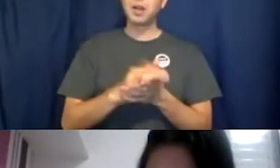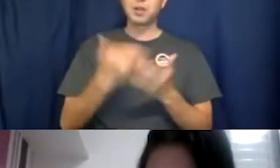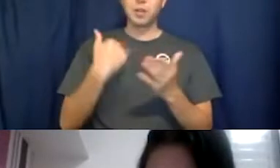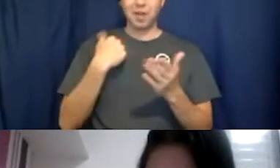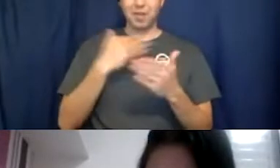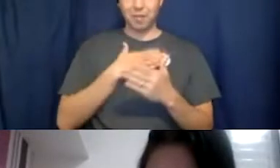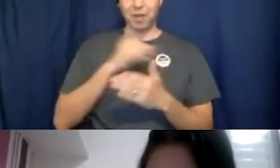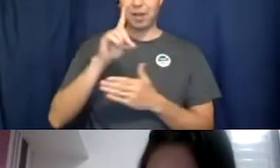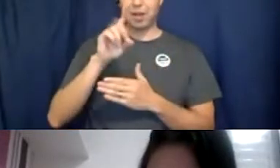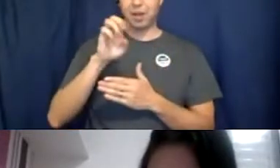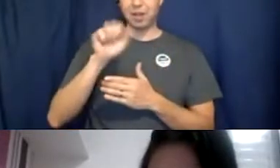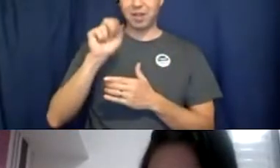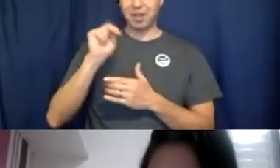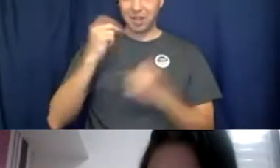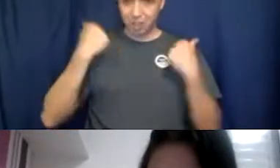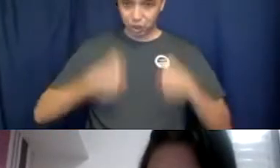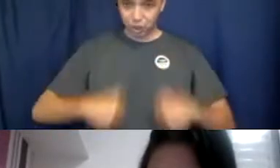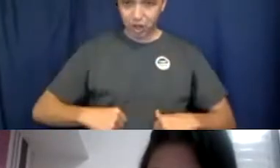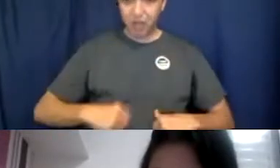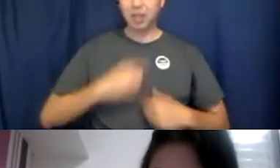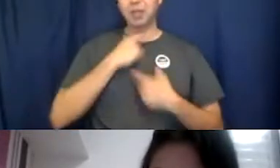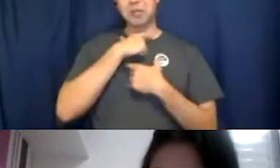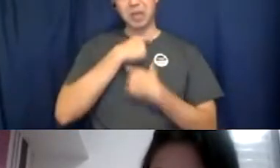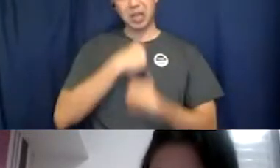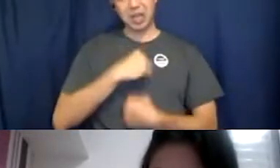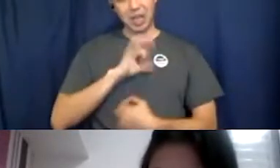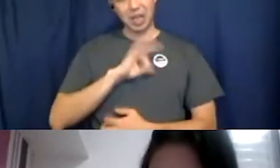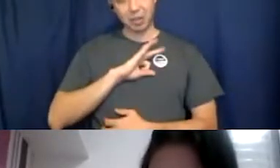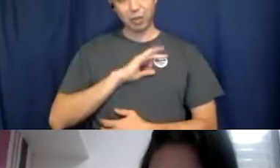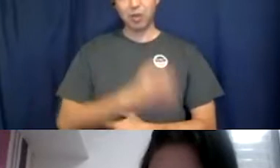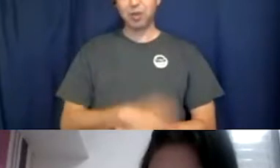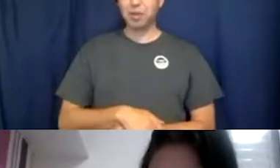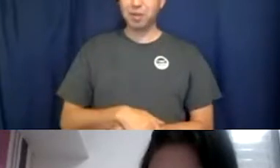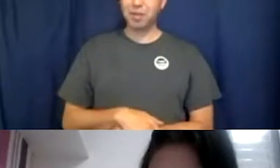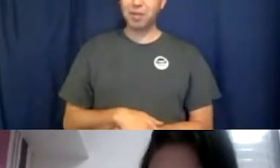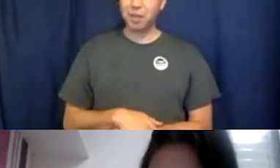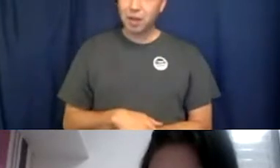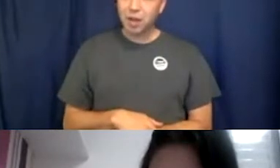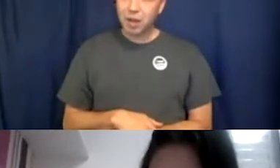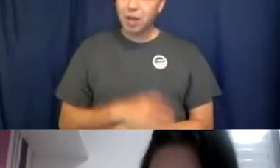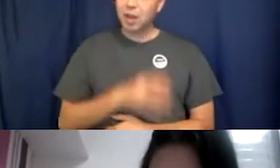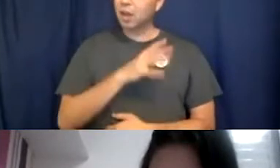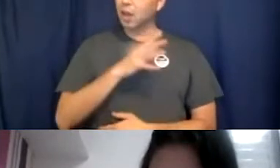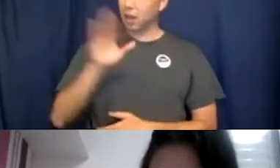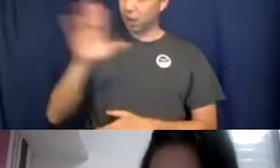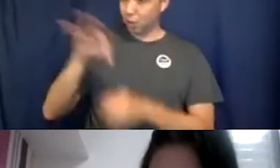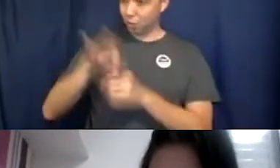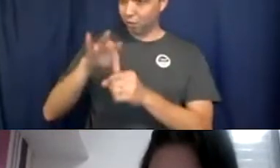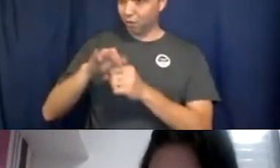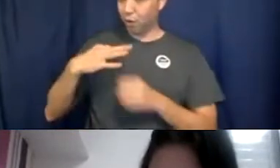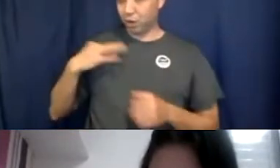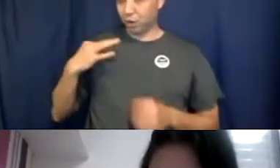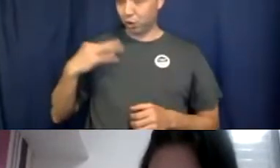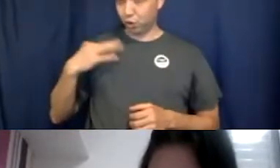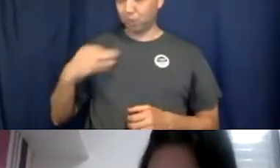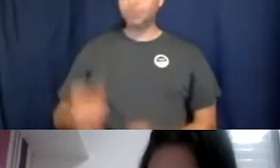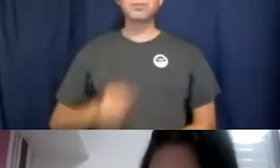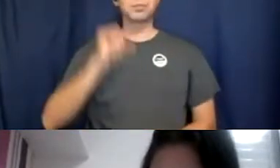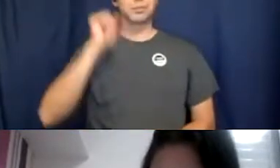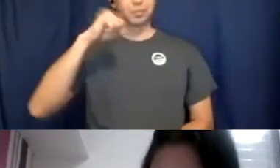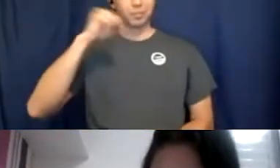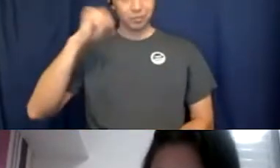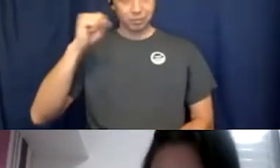It's like moldable sugar. Moldable clay. Oh yeah, it's like clay. It's clay that you can eat. Yeah. You've never